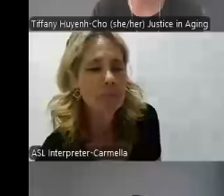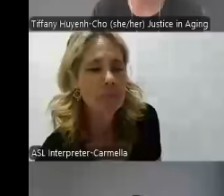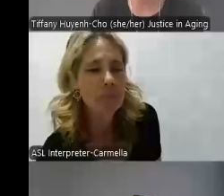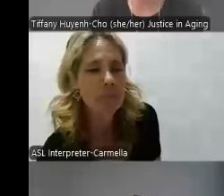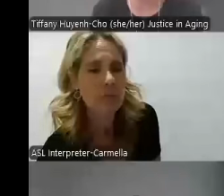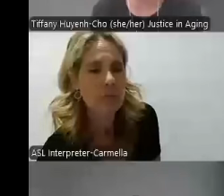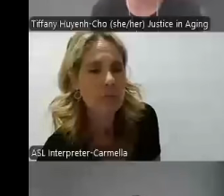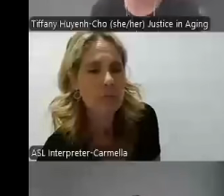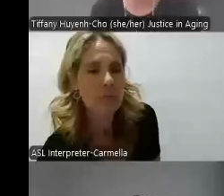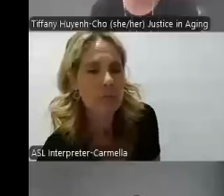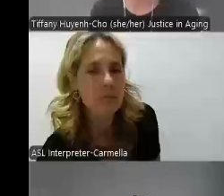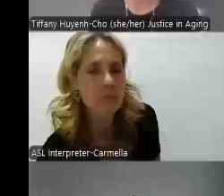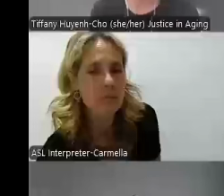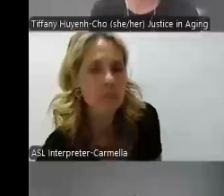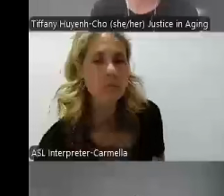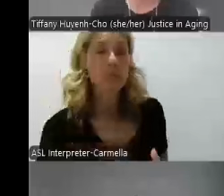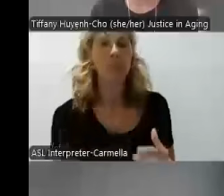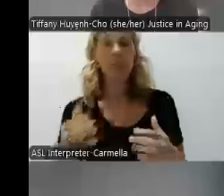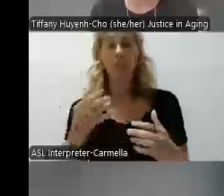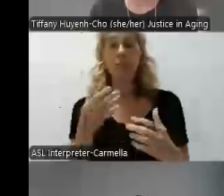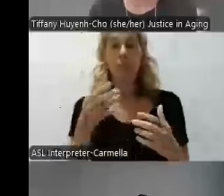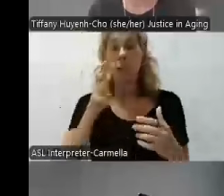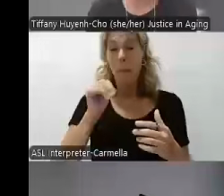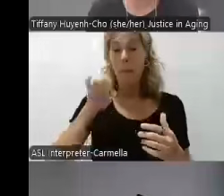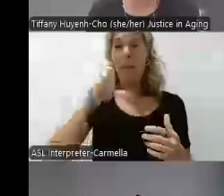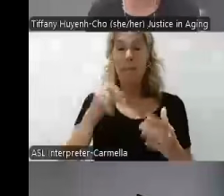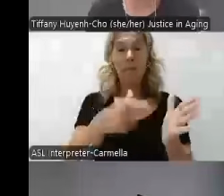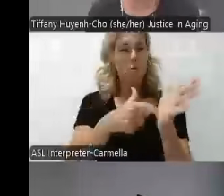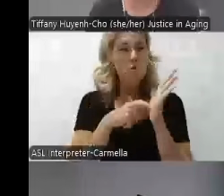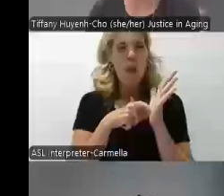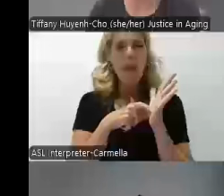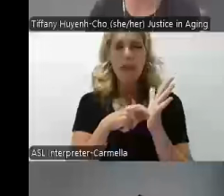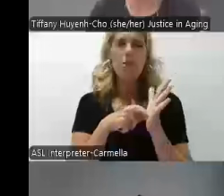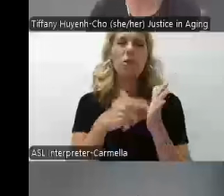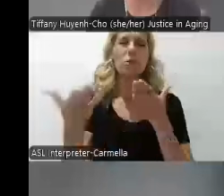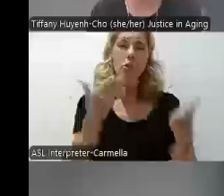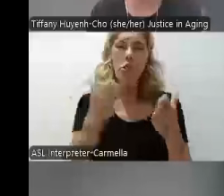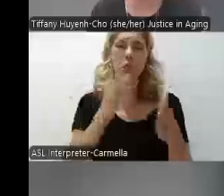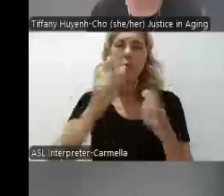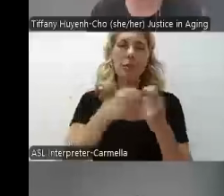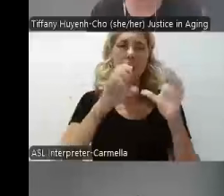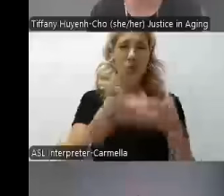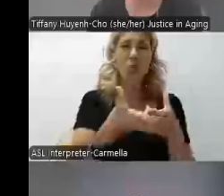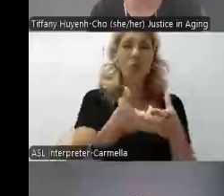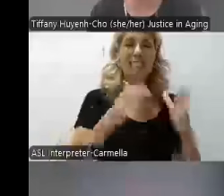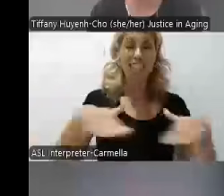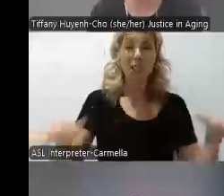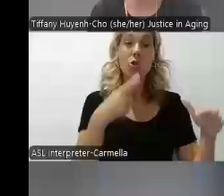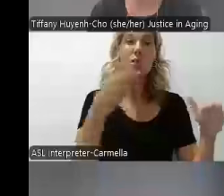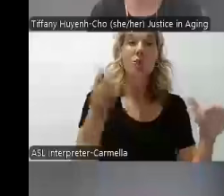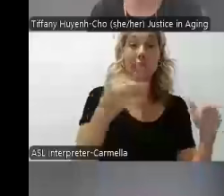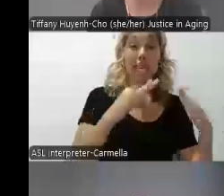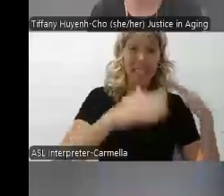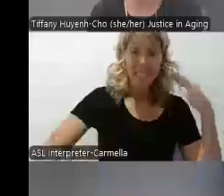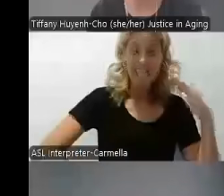Medicaid is required to cover certain categories of people, and those are children under age 19, pregnant